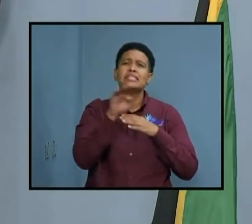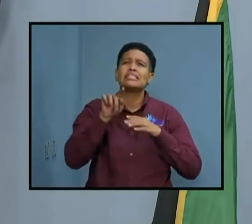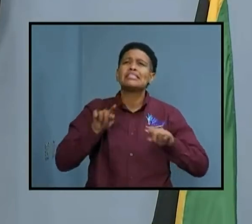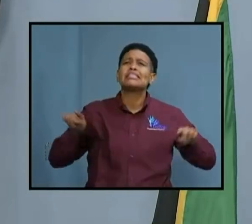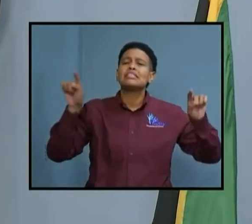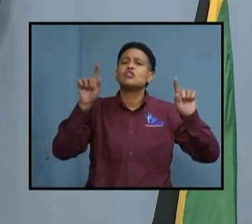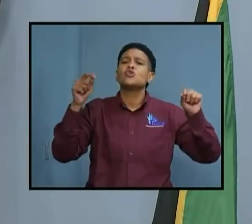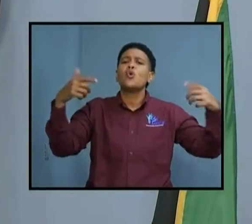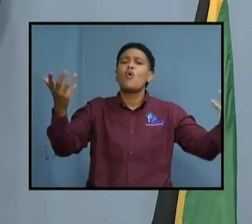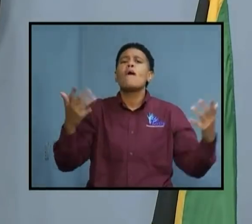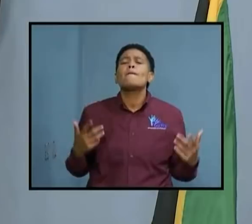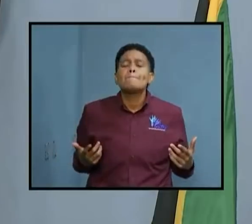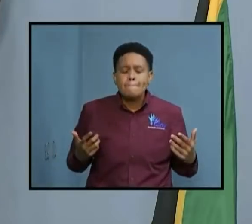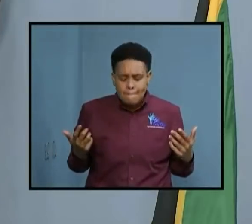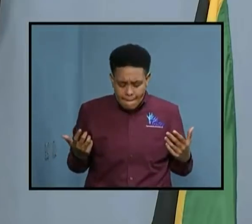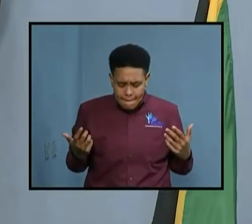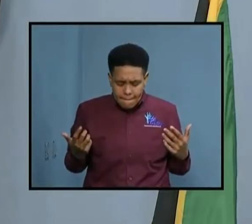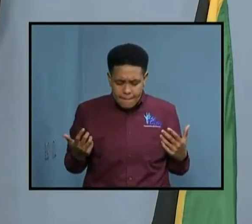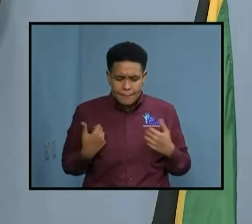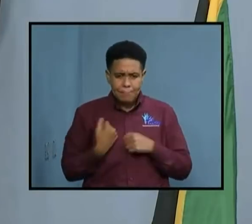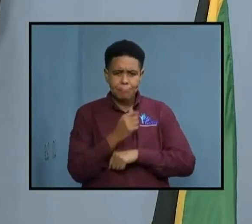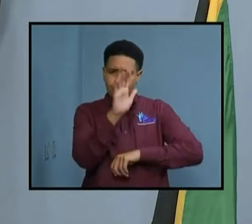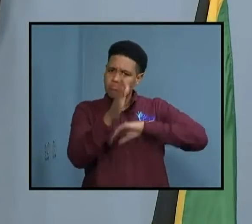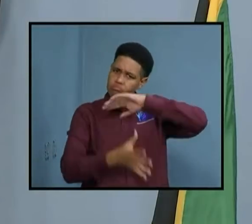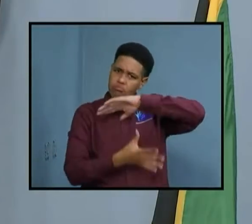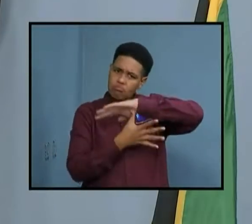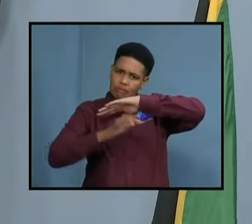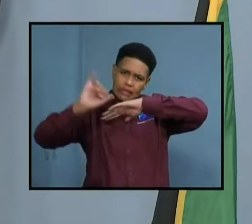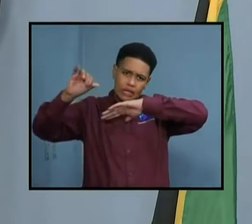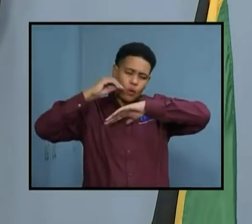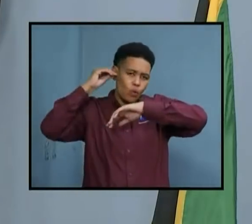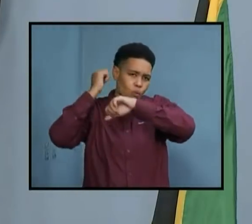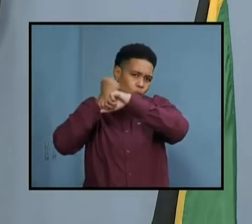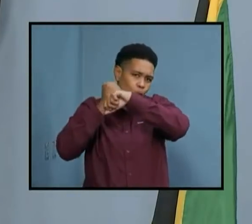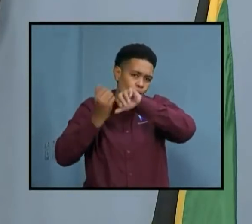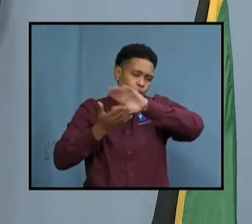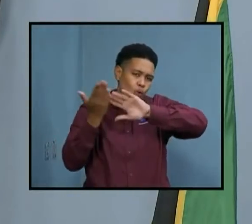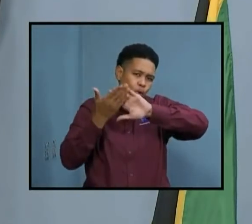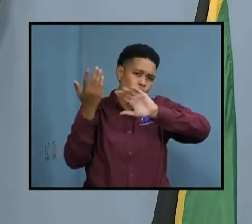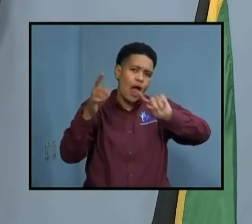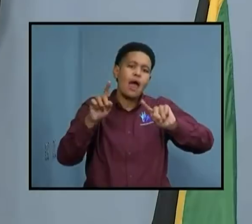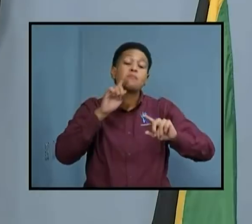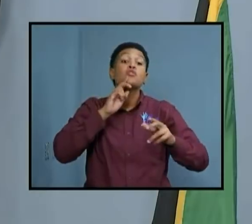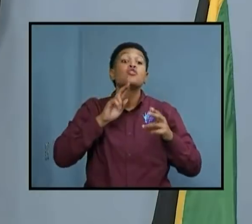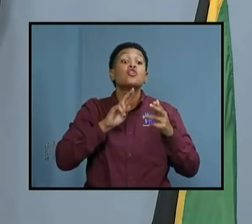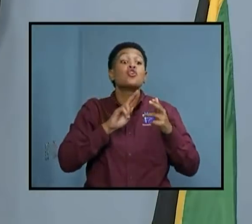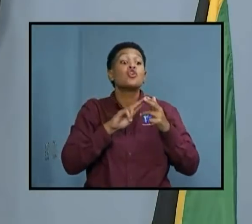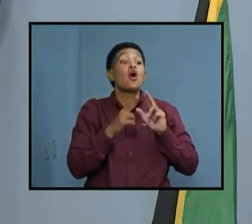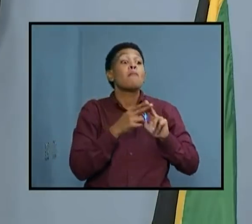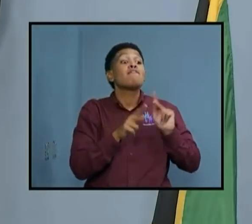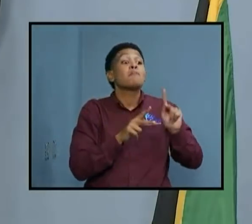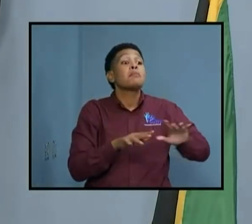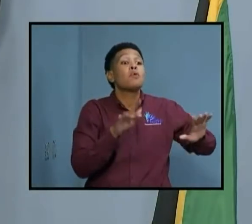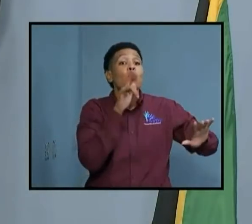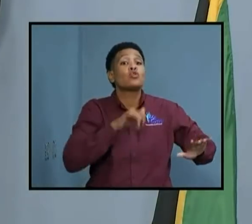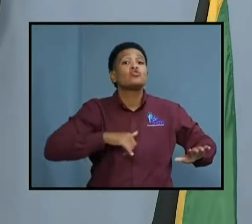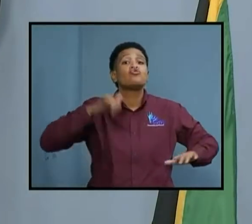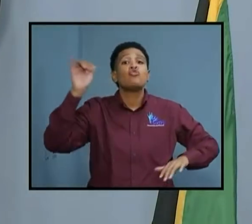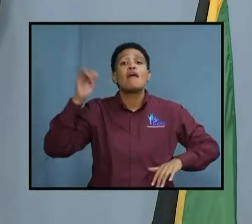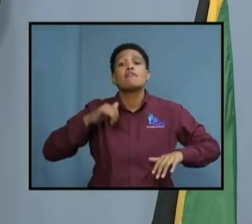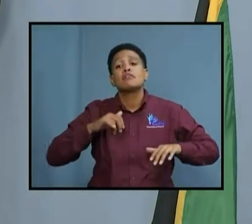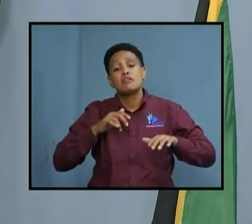to make that a priority. The number of persons traveling in